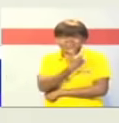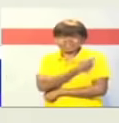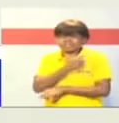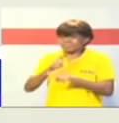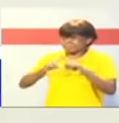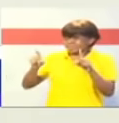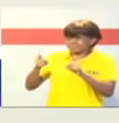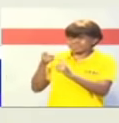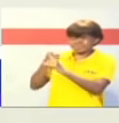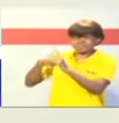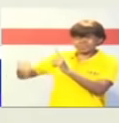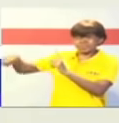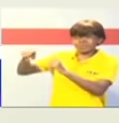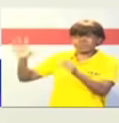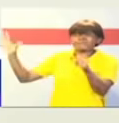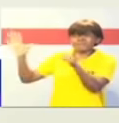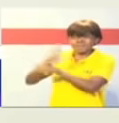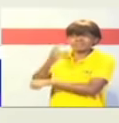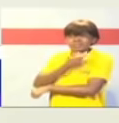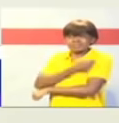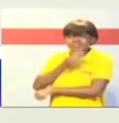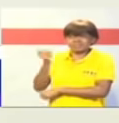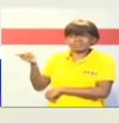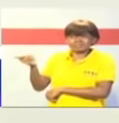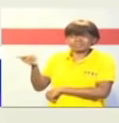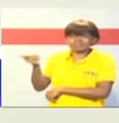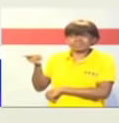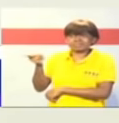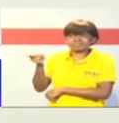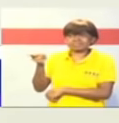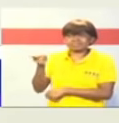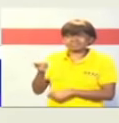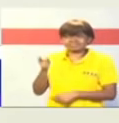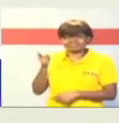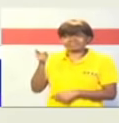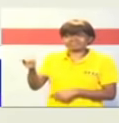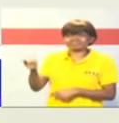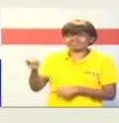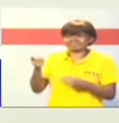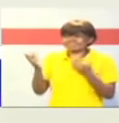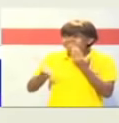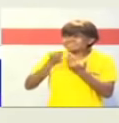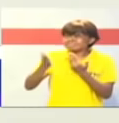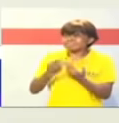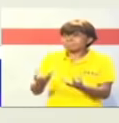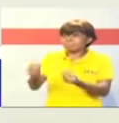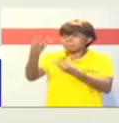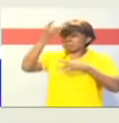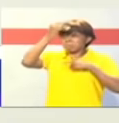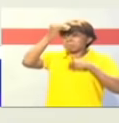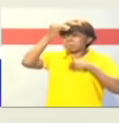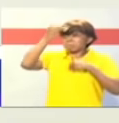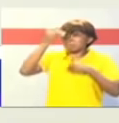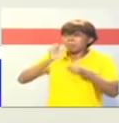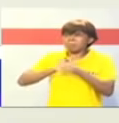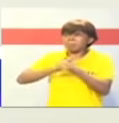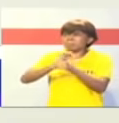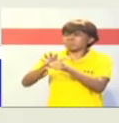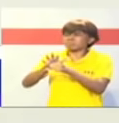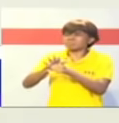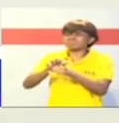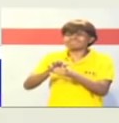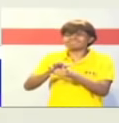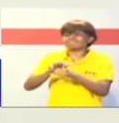fully vaccinated against COVID-19 are less likely to get infected by COVID-19, less likely